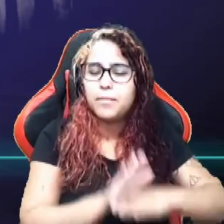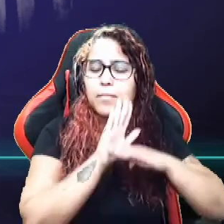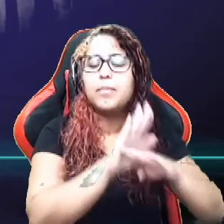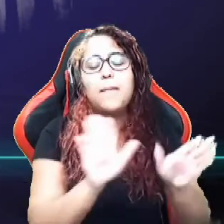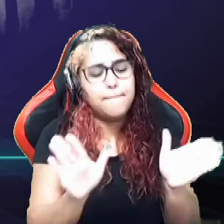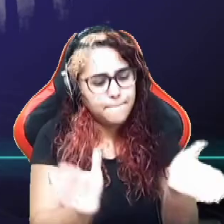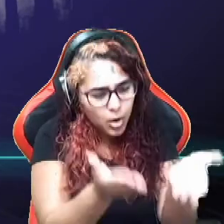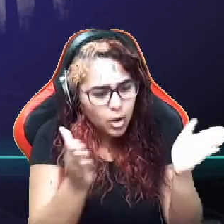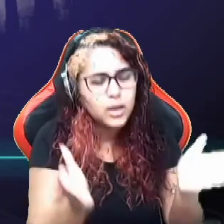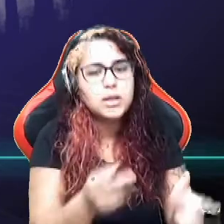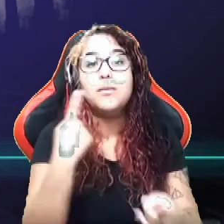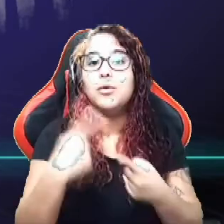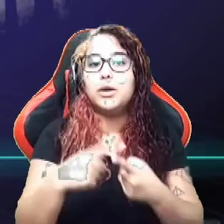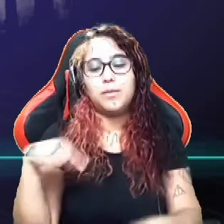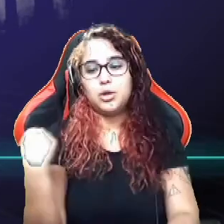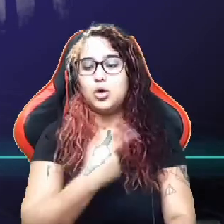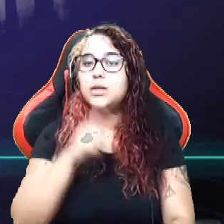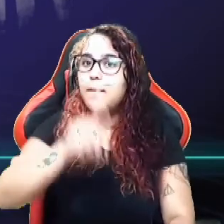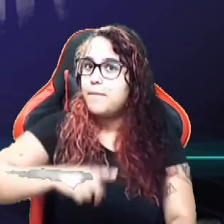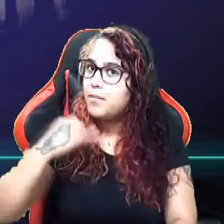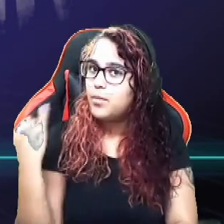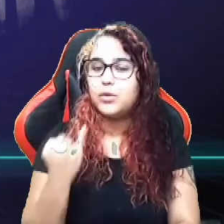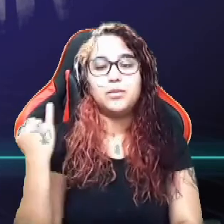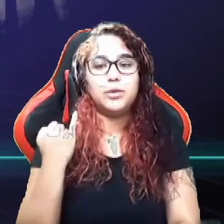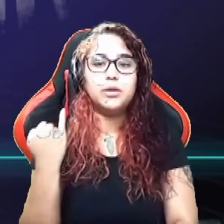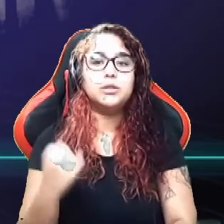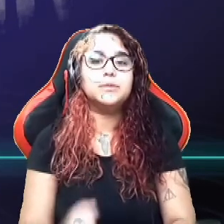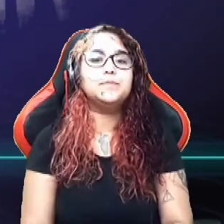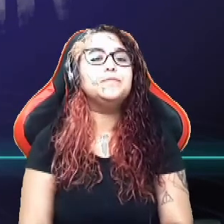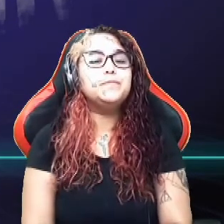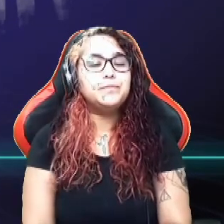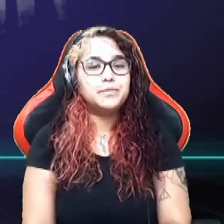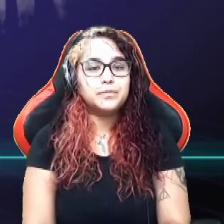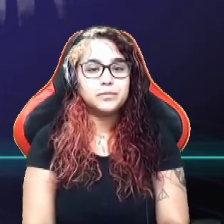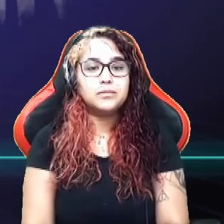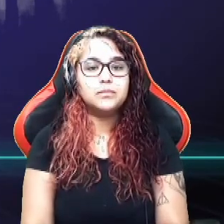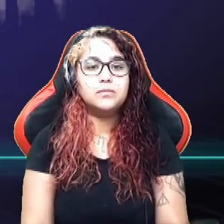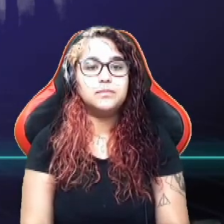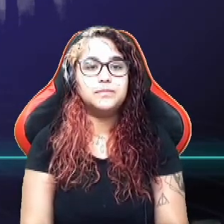it's very important for us. Whenever we can, we try to support them.